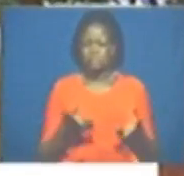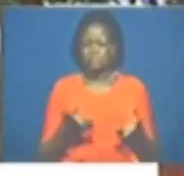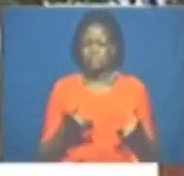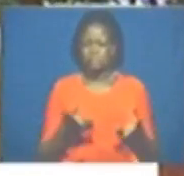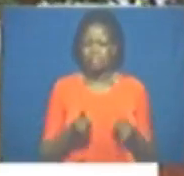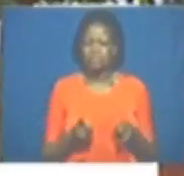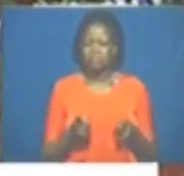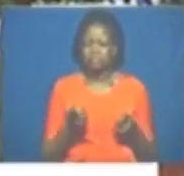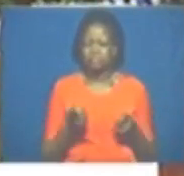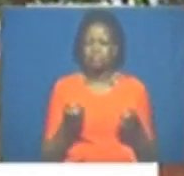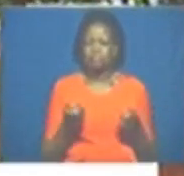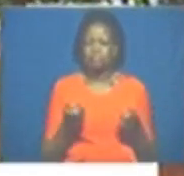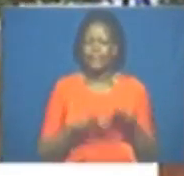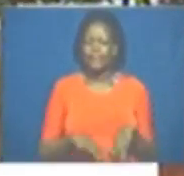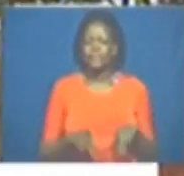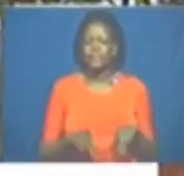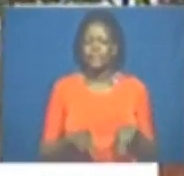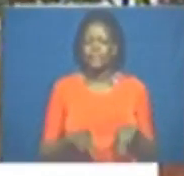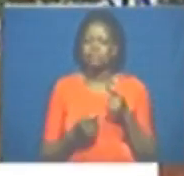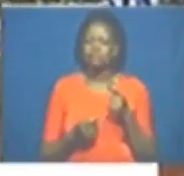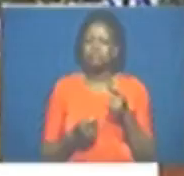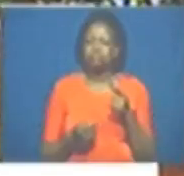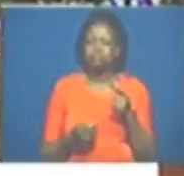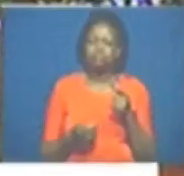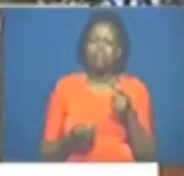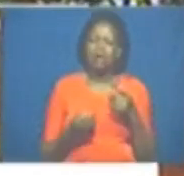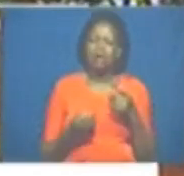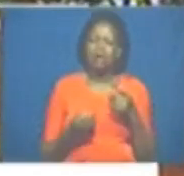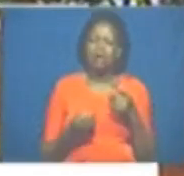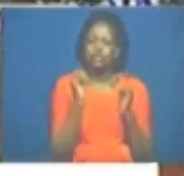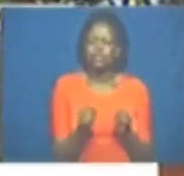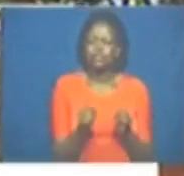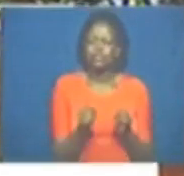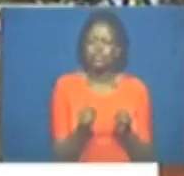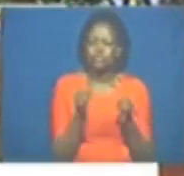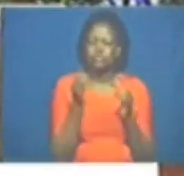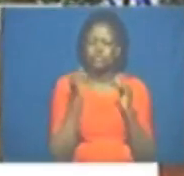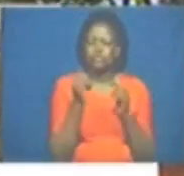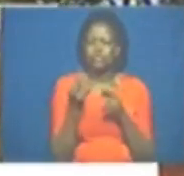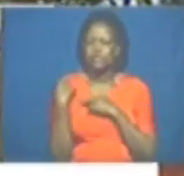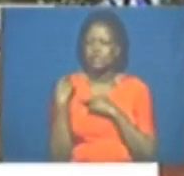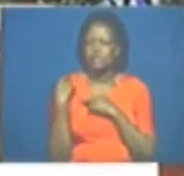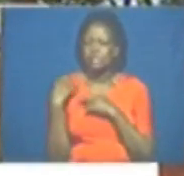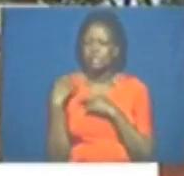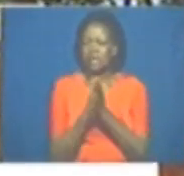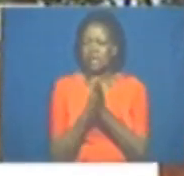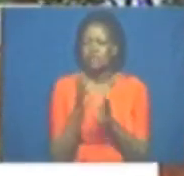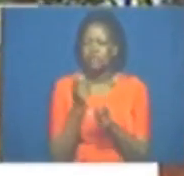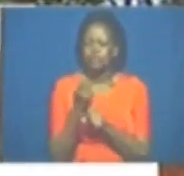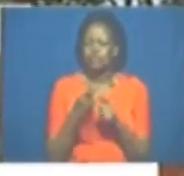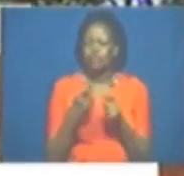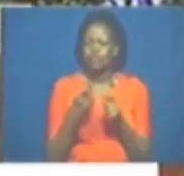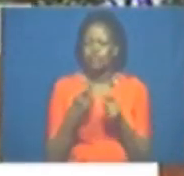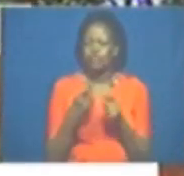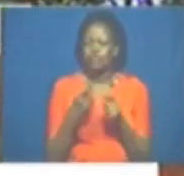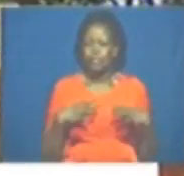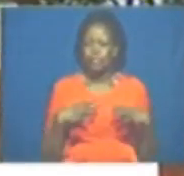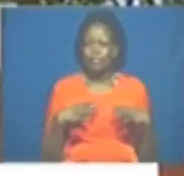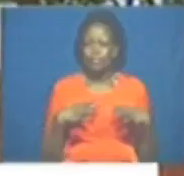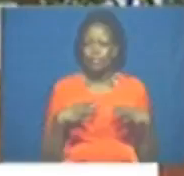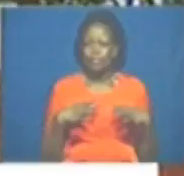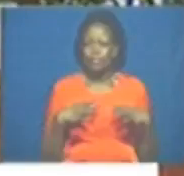dissolved, and a fresh commission with a fresh mandate and confidence from wananchi needs to be